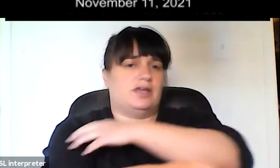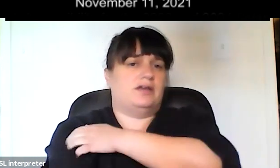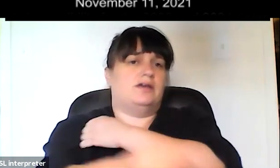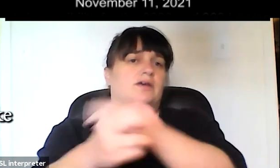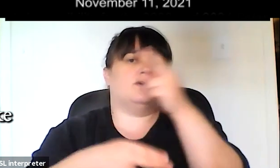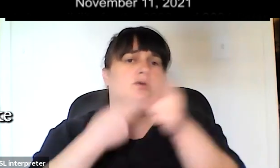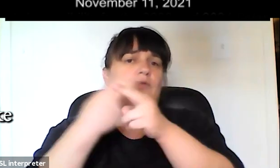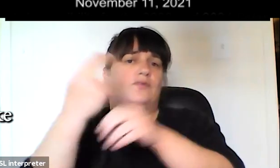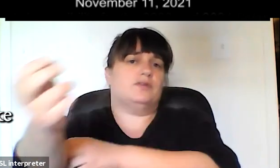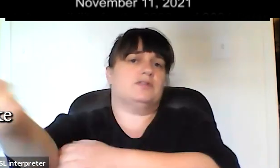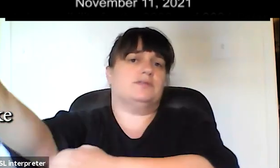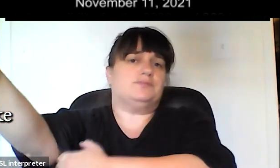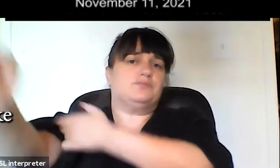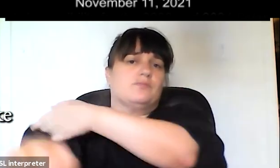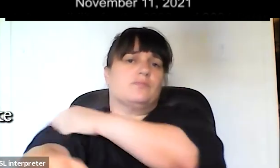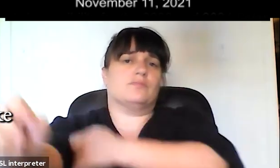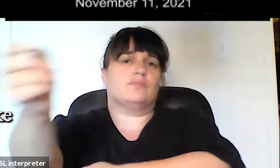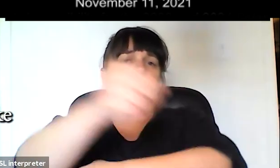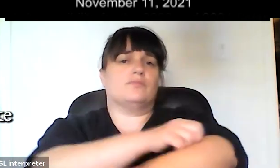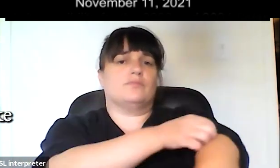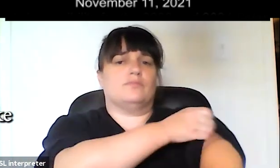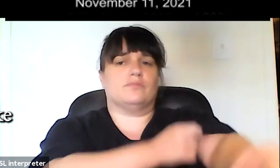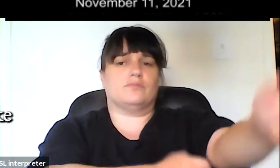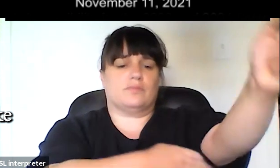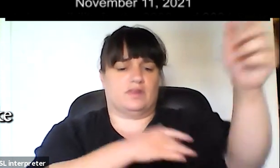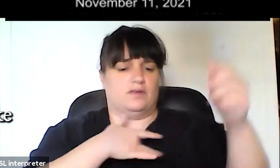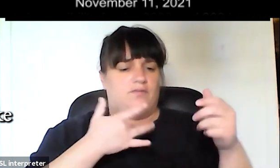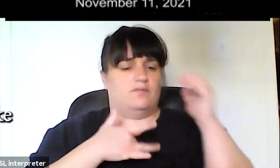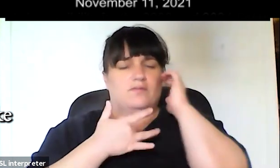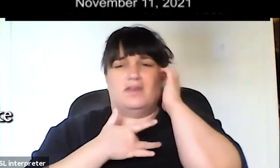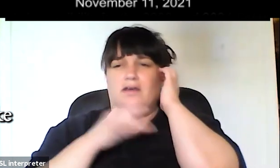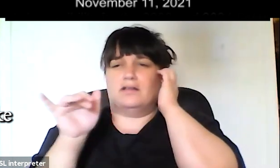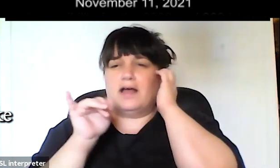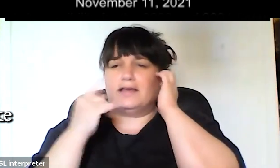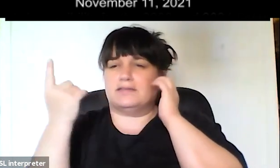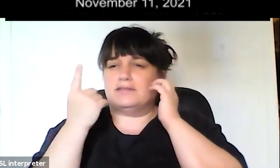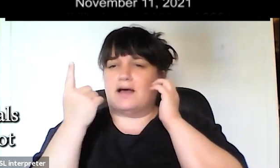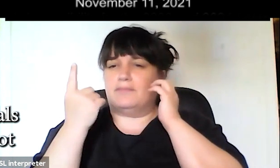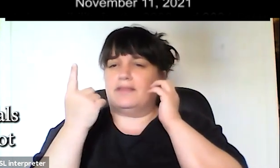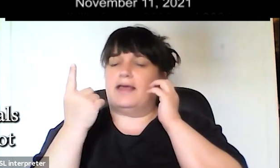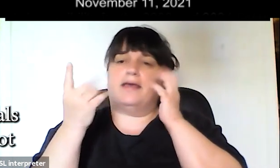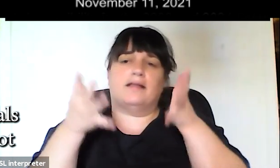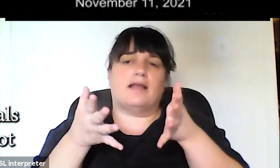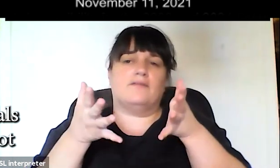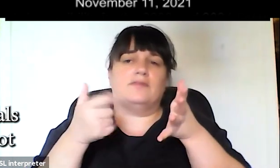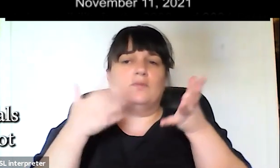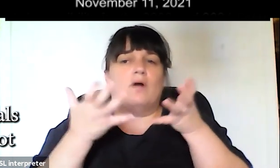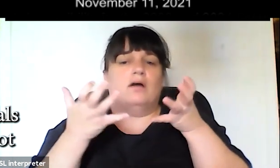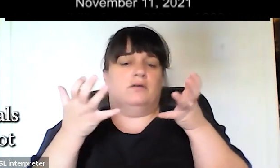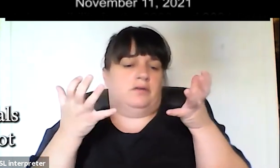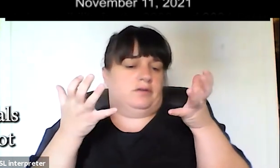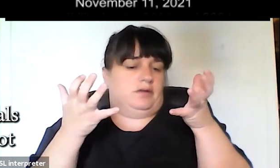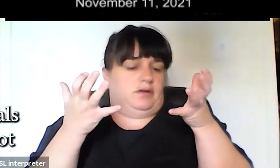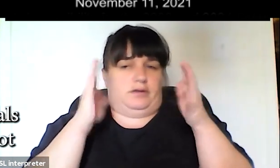universe. But it really sort of left me feeling like there was something wanting. Being